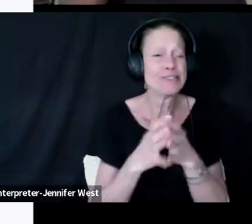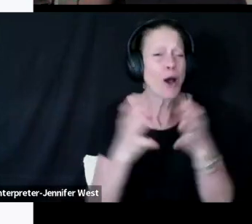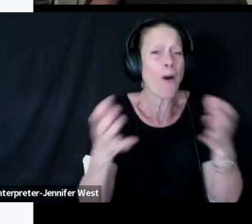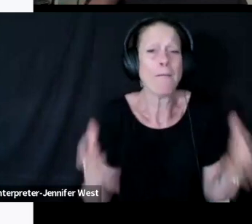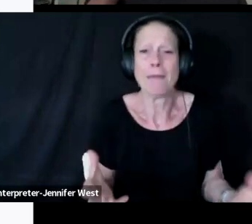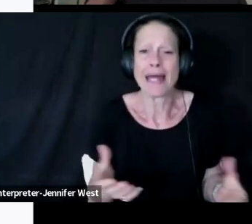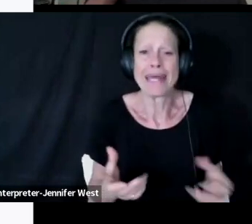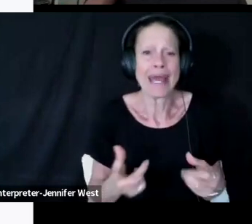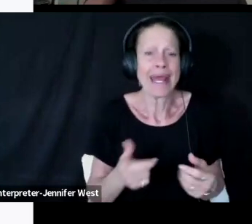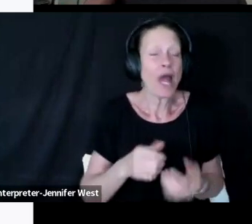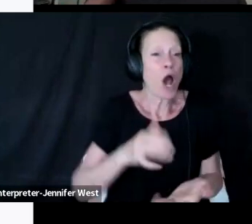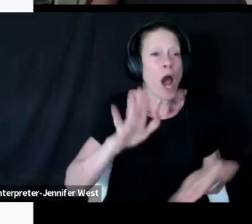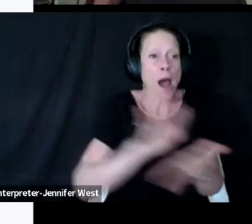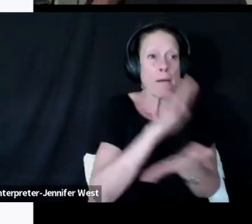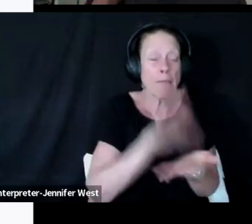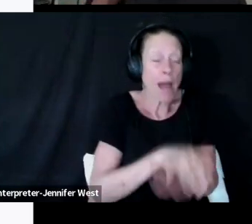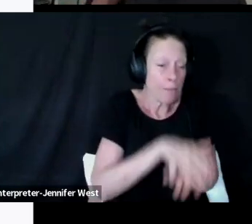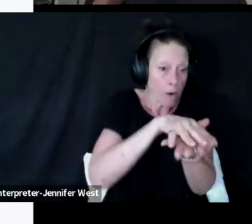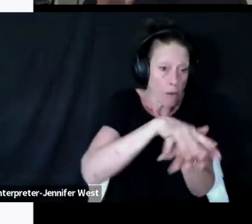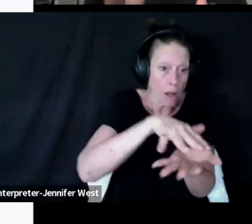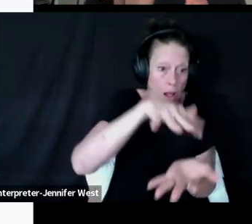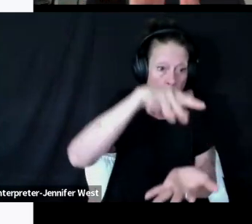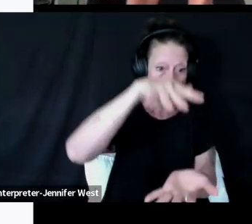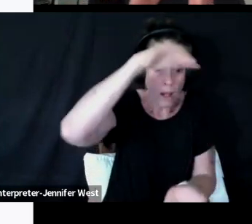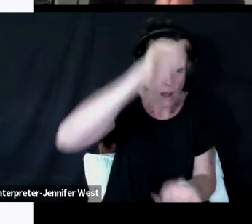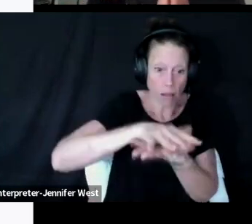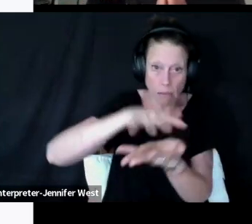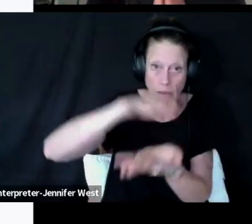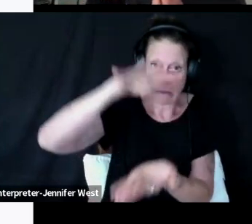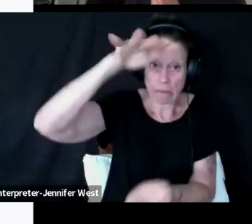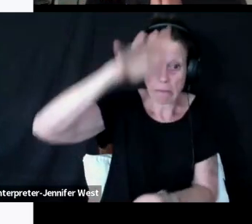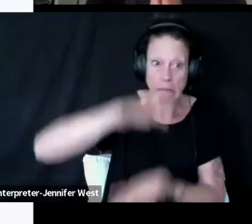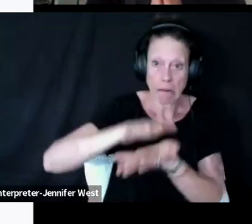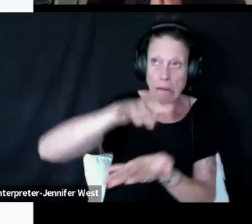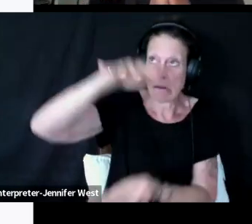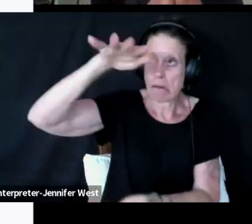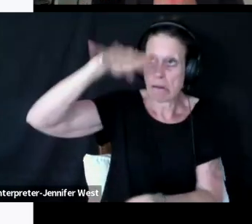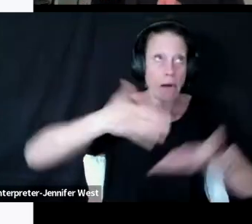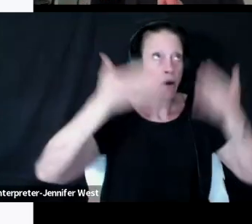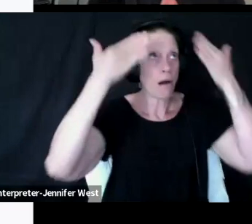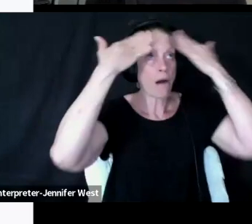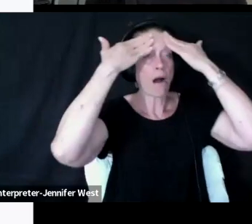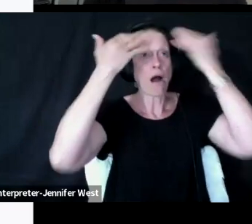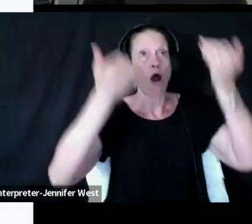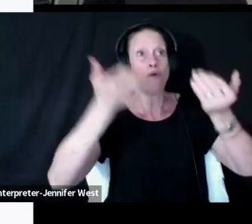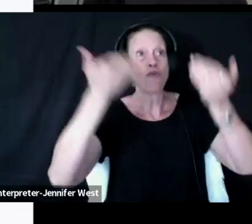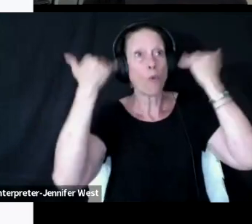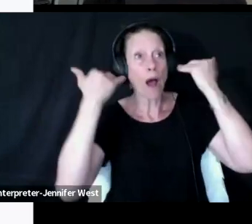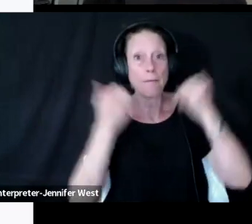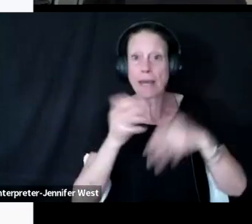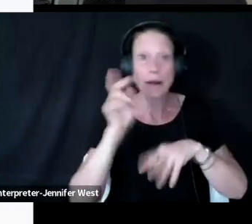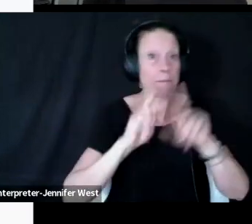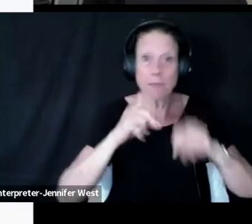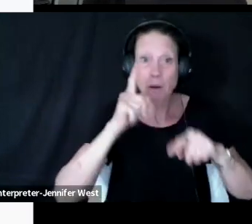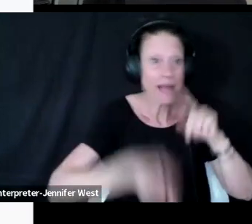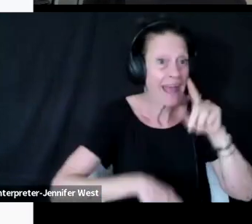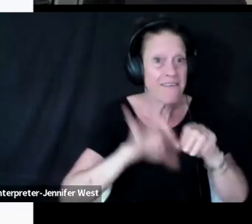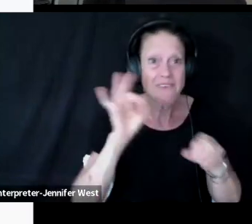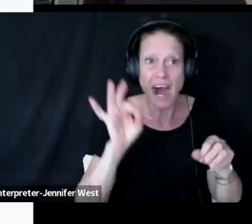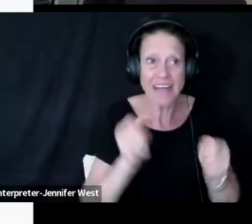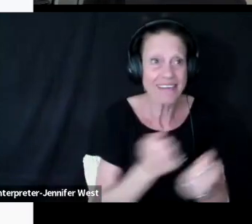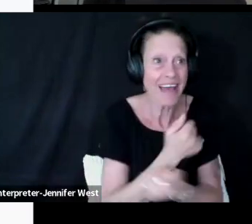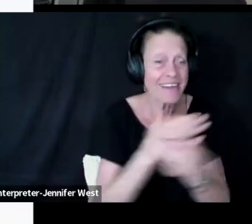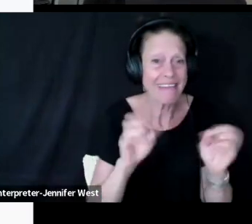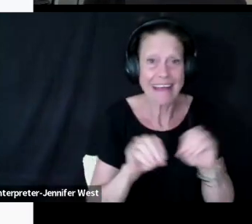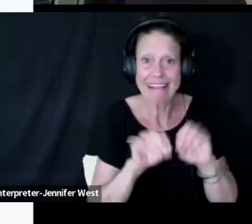or have to make a phone call? Can I get a copy of this? Every important document that you can get, you can upload right into the